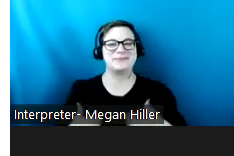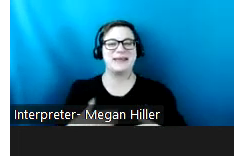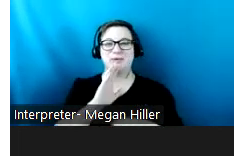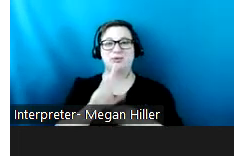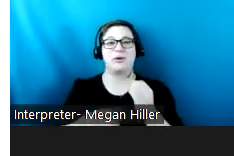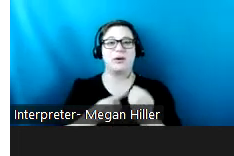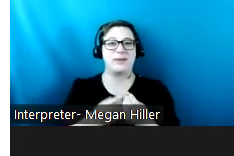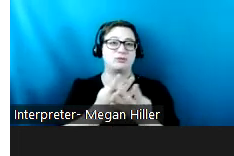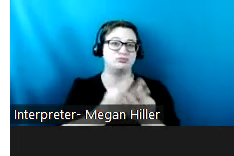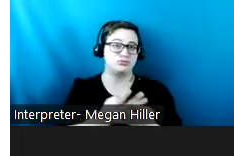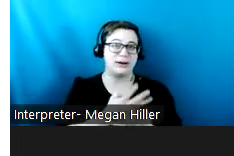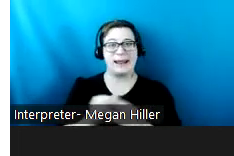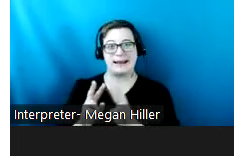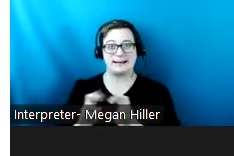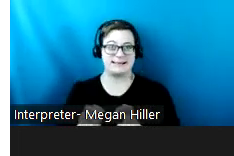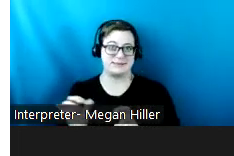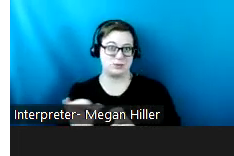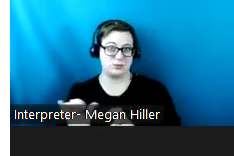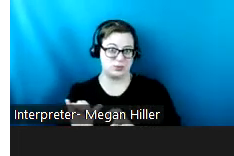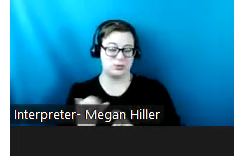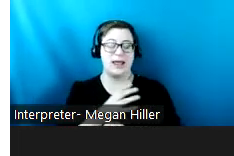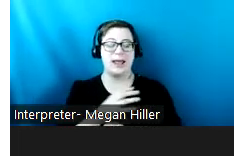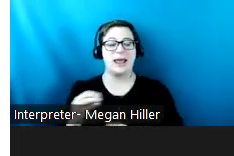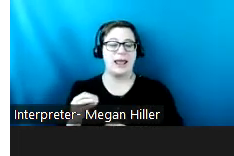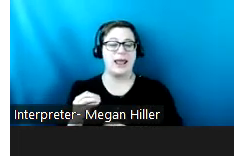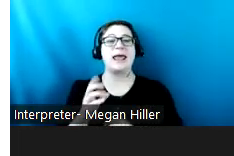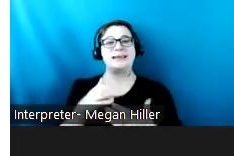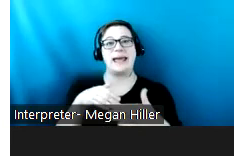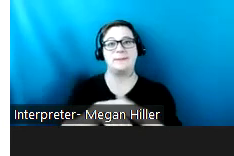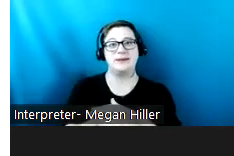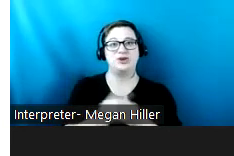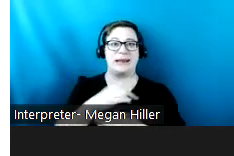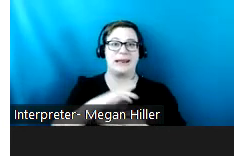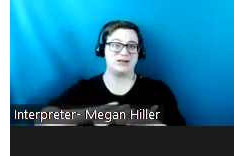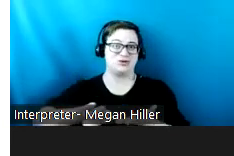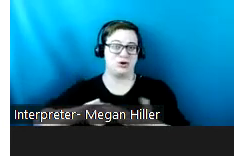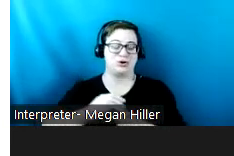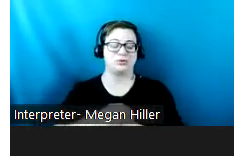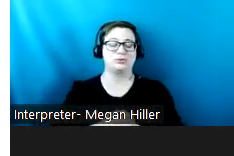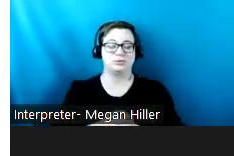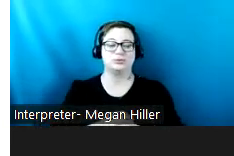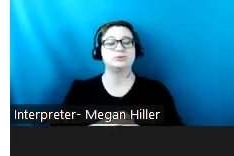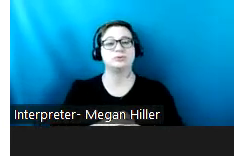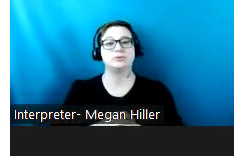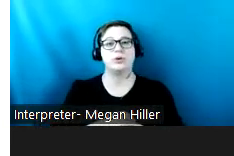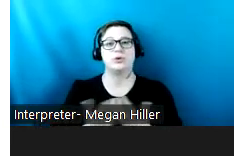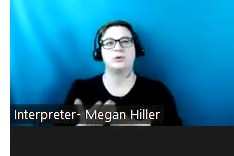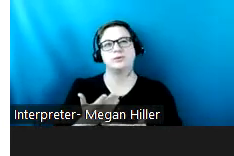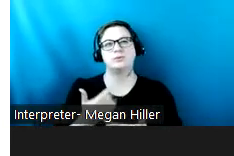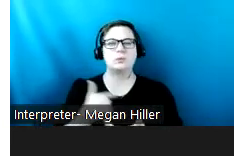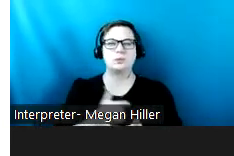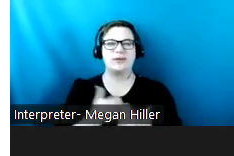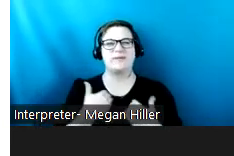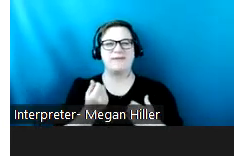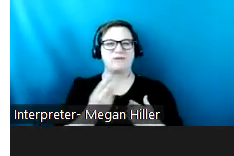about screening and assessment as well as admission and discharge. So some of the things, we've made a couple updates